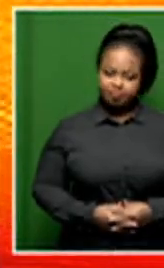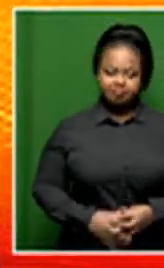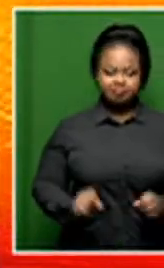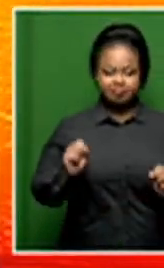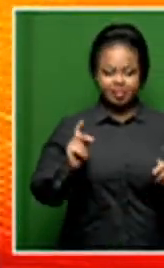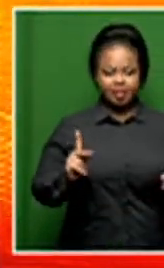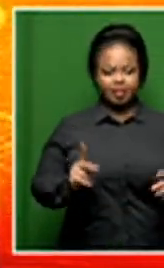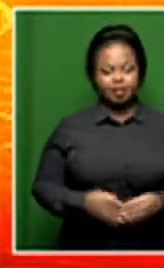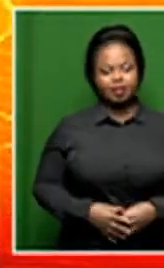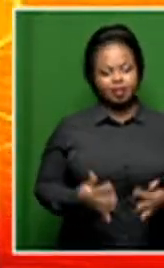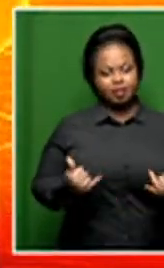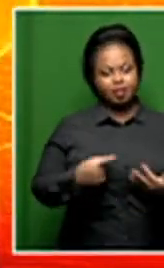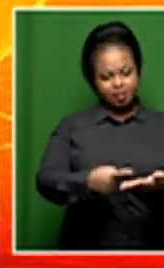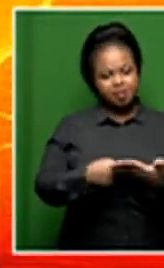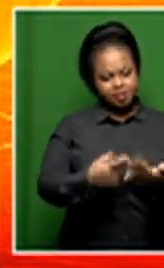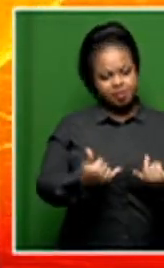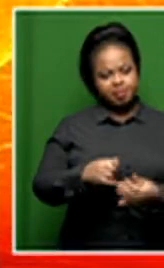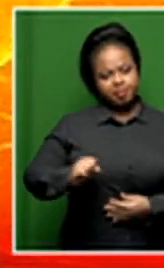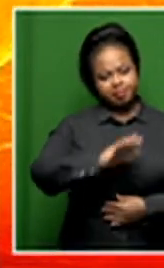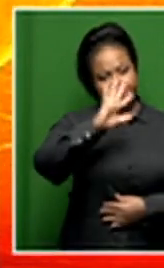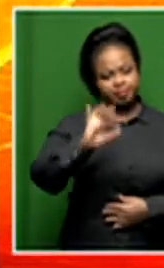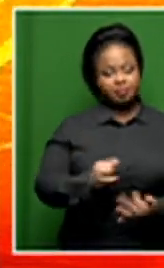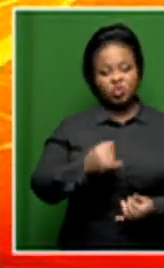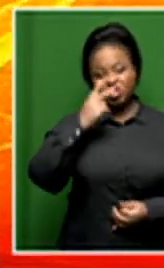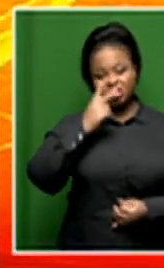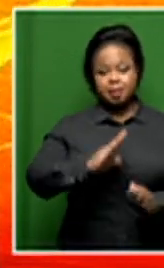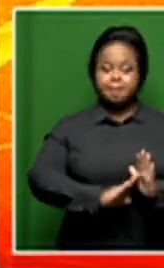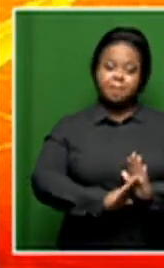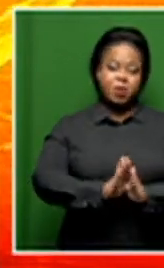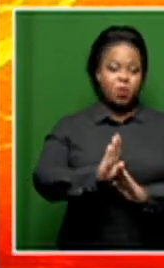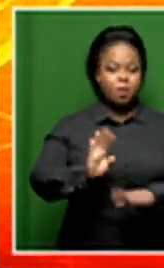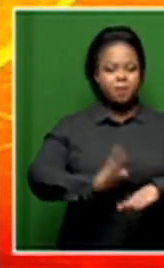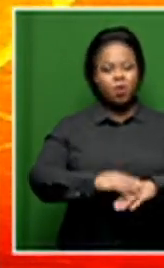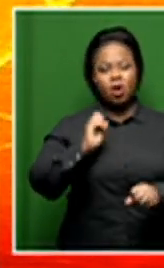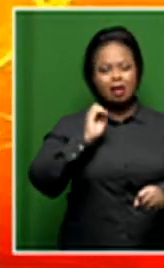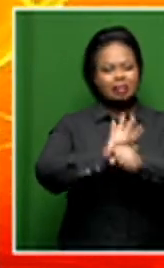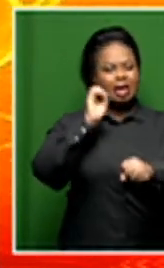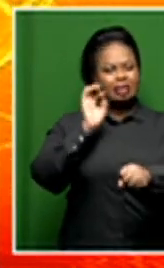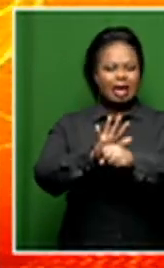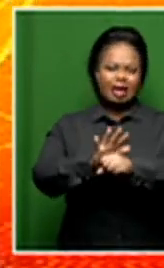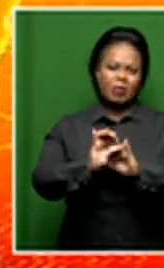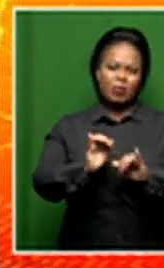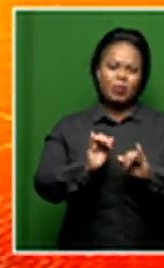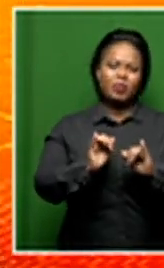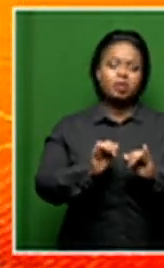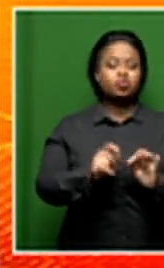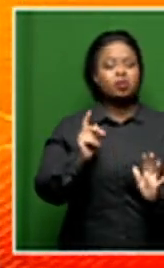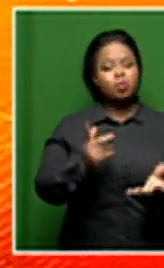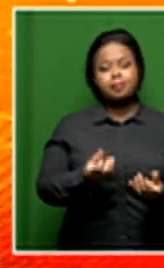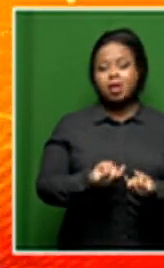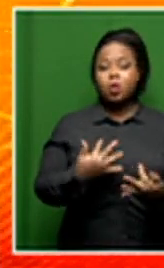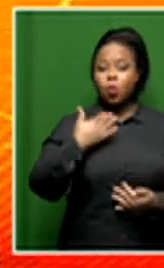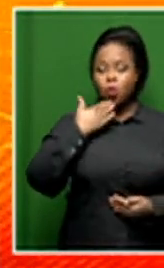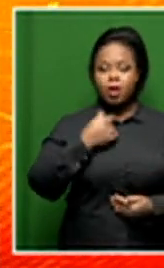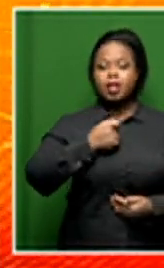All right, let's get into this discussion now. South Africa has recently seen an upsurge in the number of attacks against particularly lesbian,